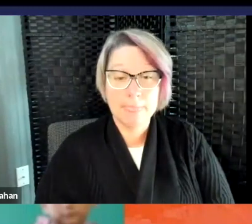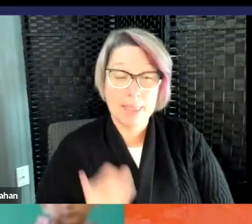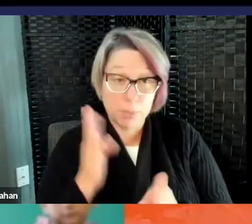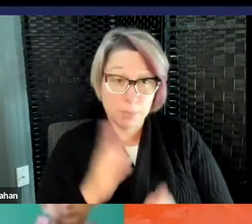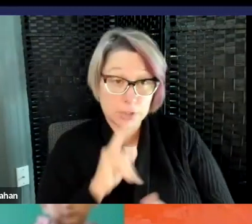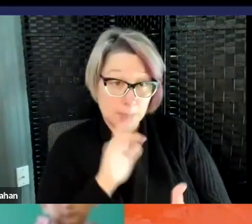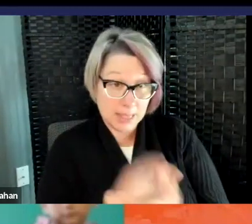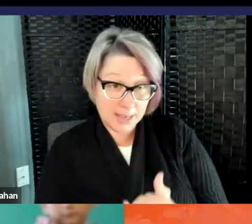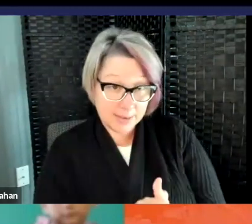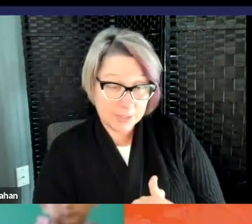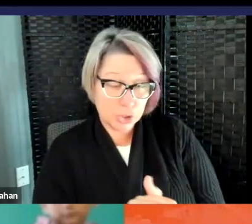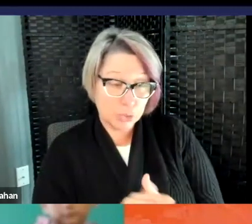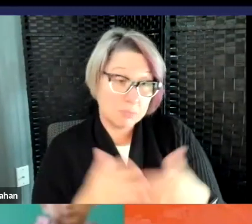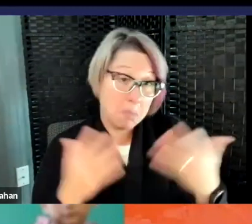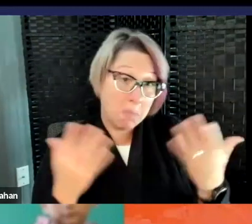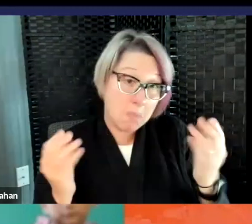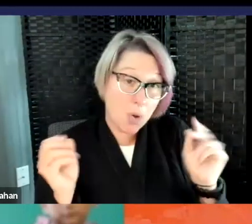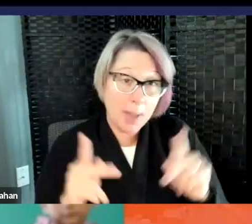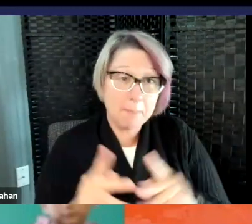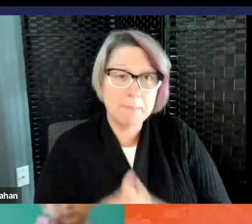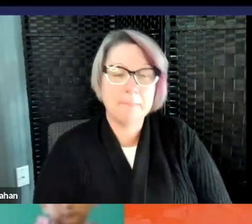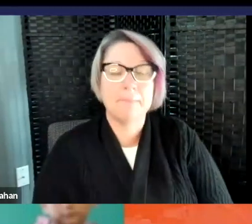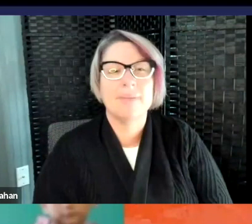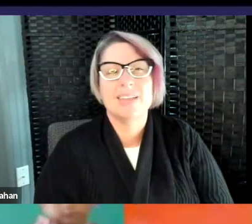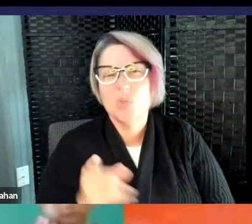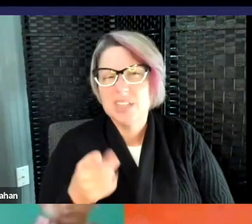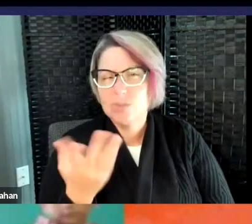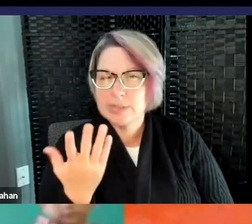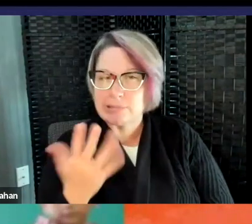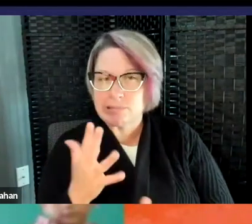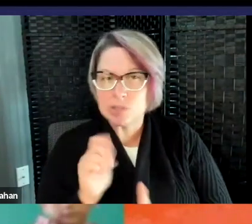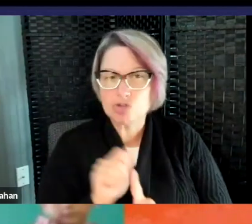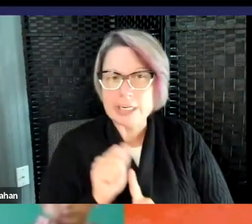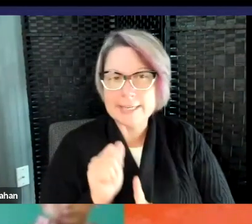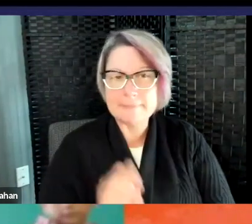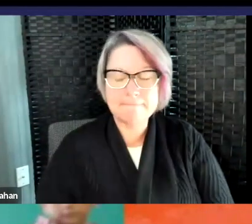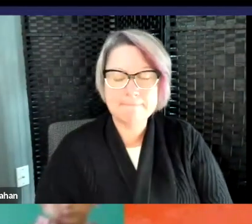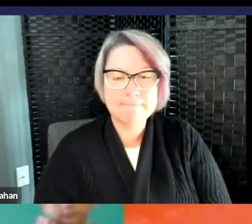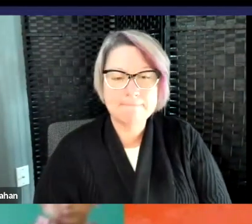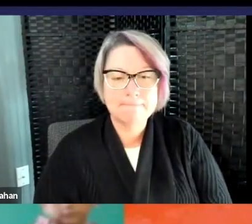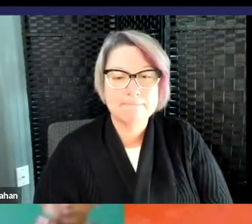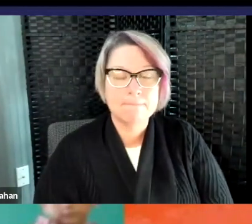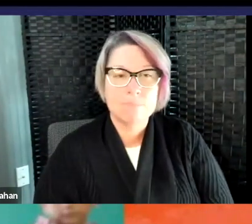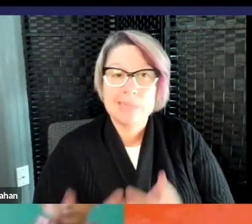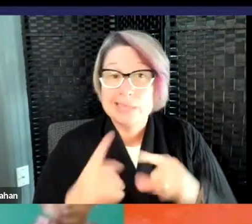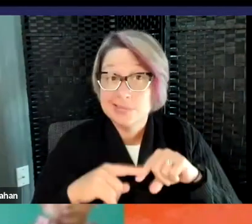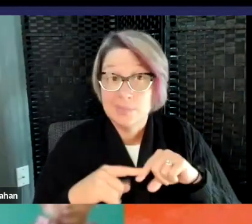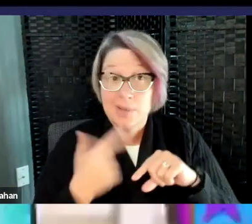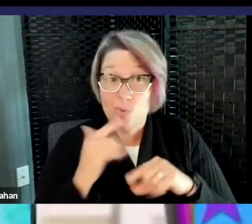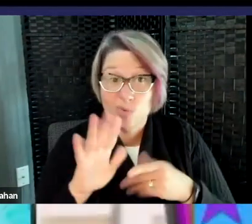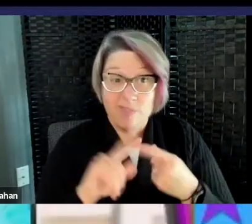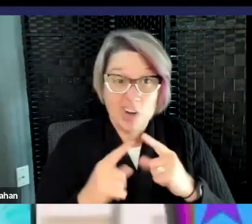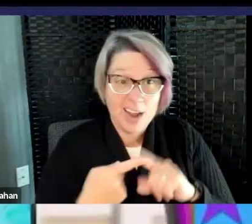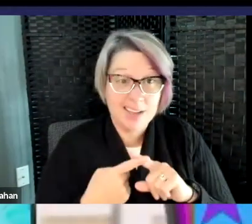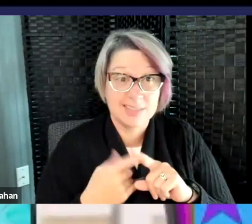then I guess it's okay. So this one's a little bit tricky. It just depends on who your friends are, right? And if they'll